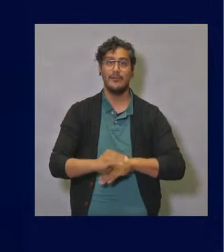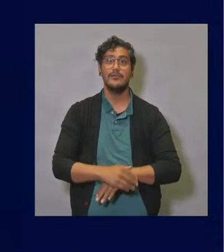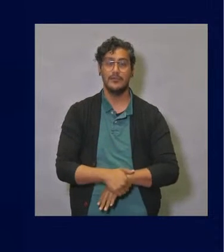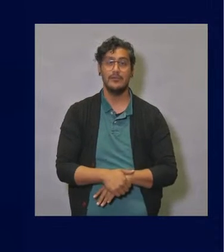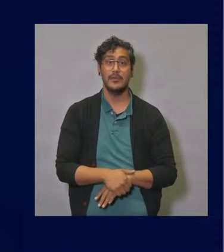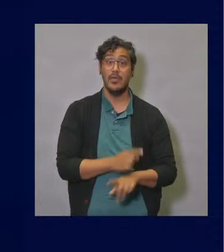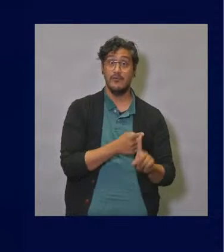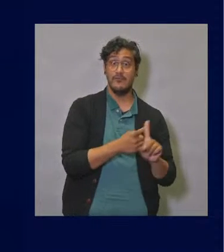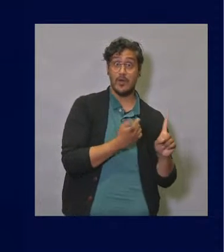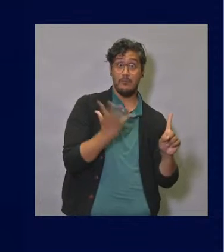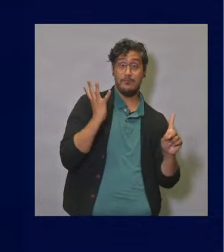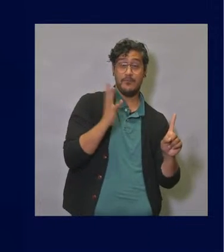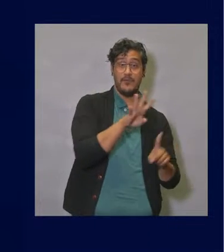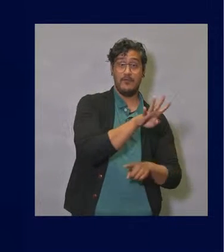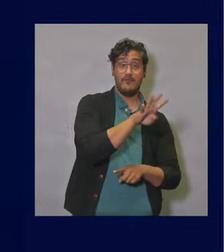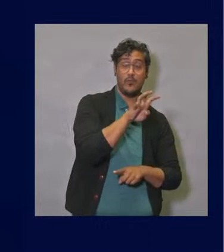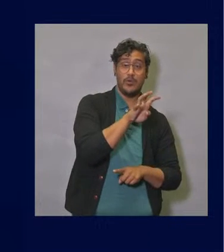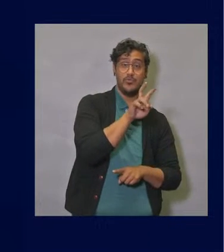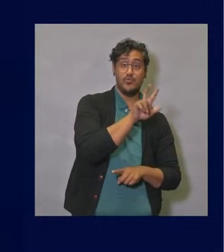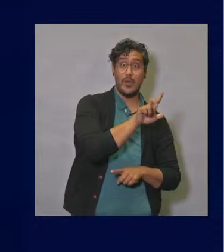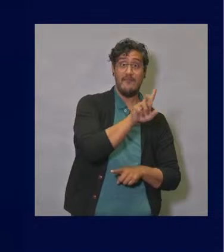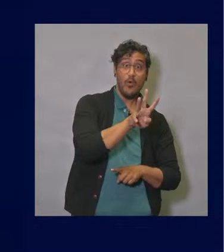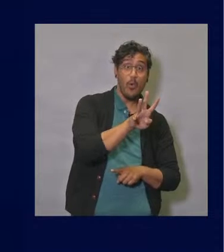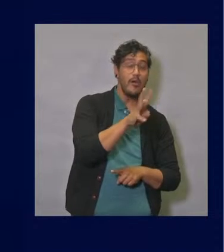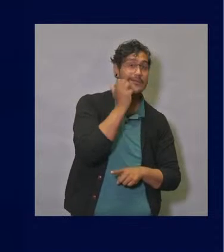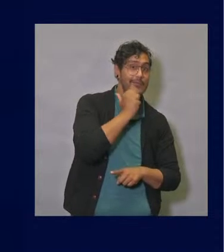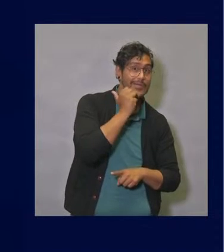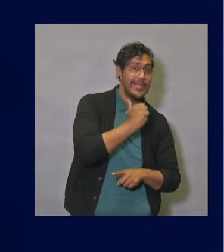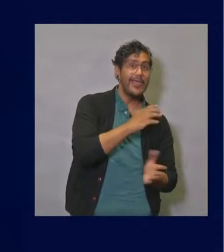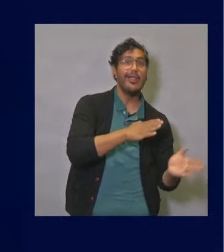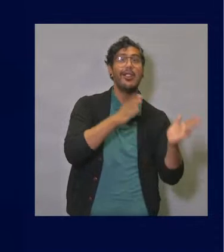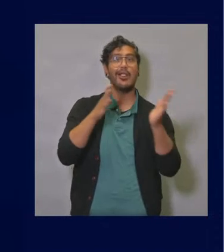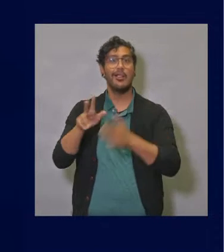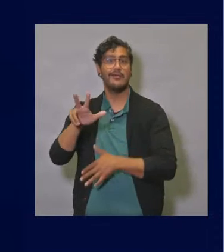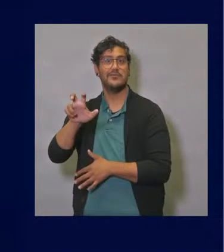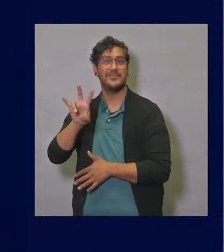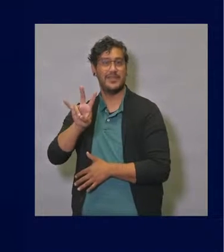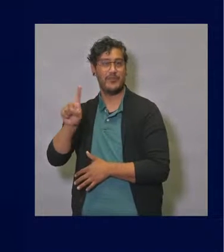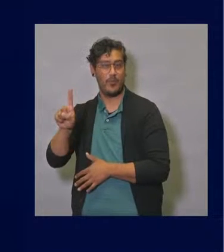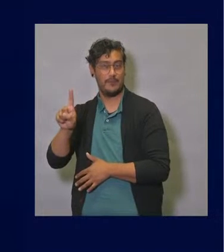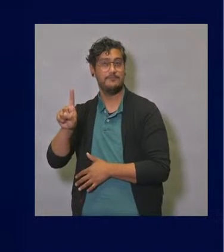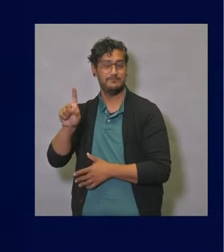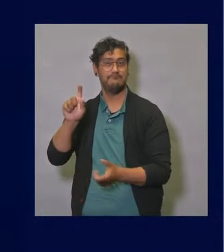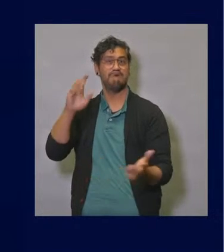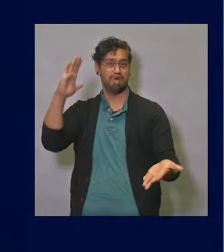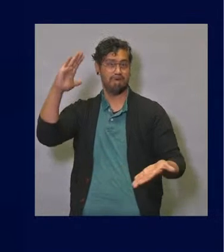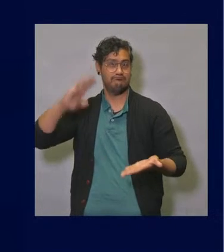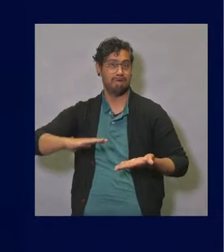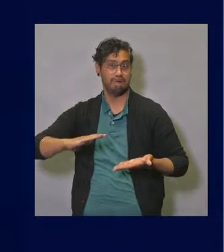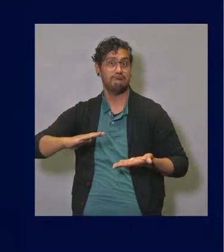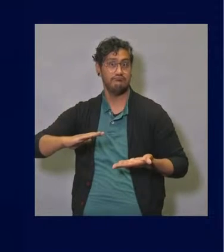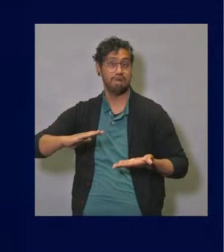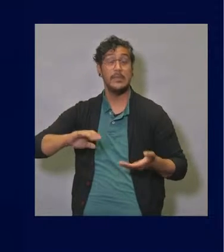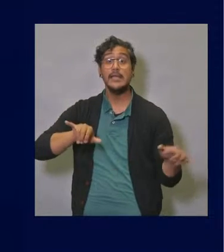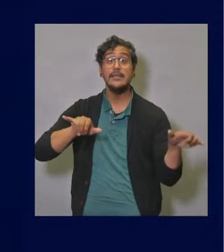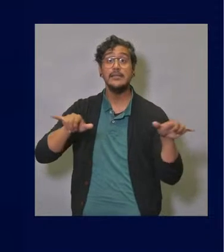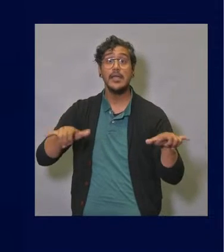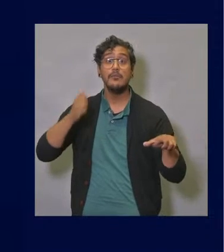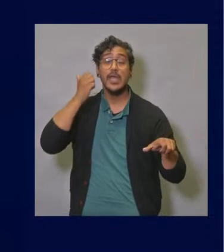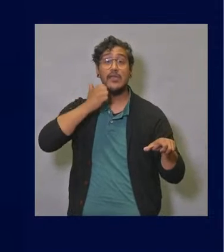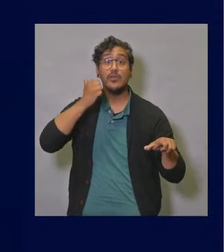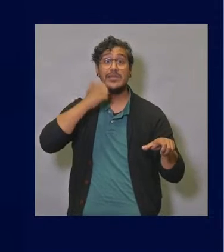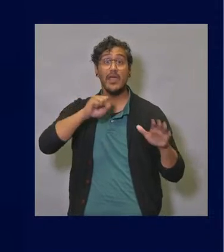from 424 average cases to 371. Over this same interval, daily average